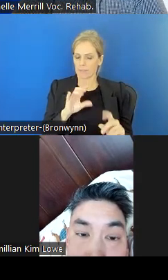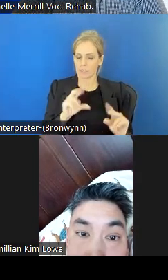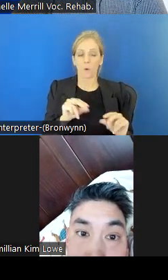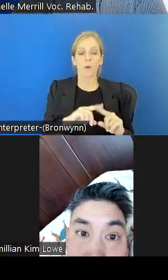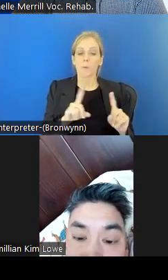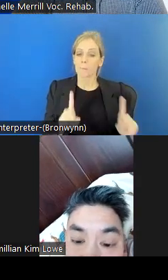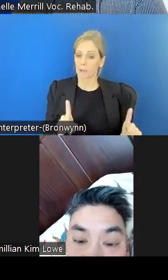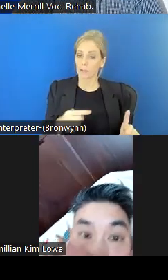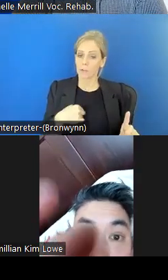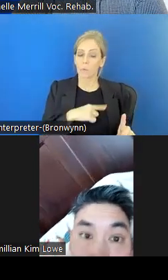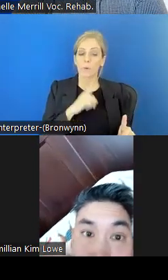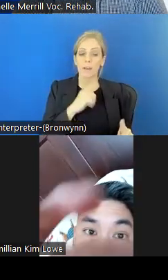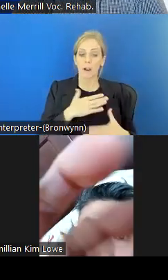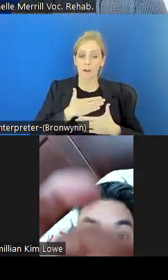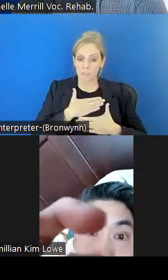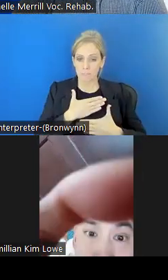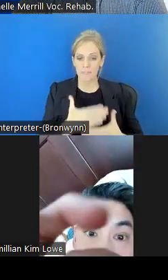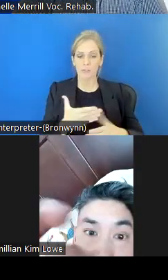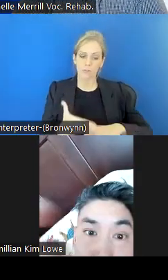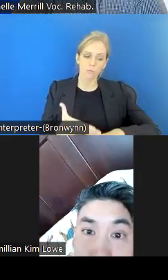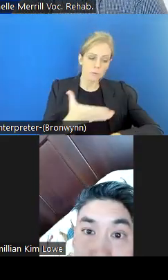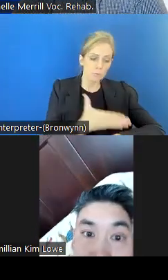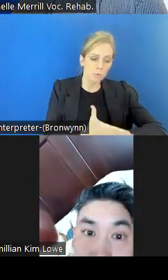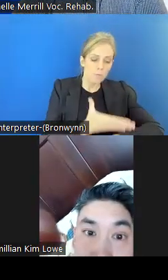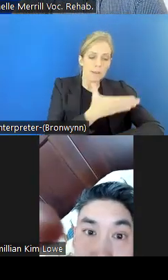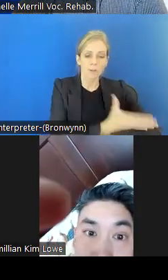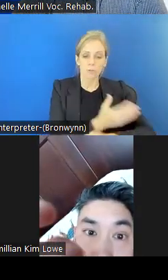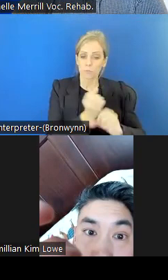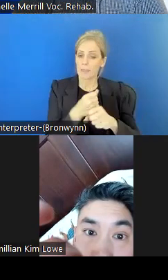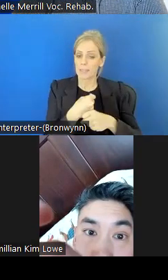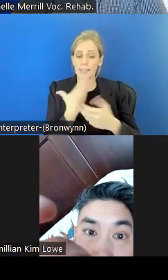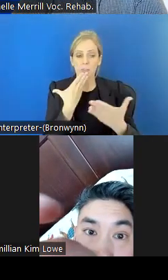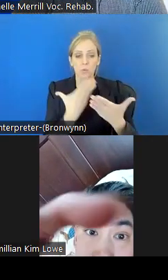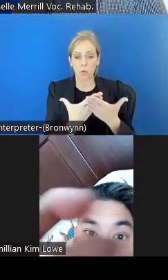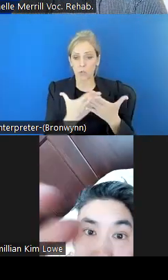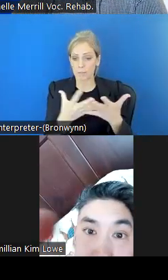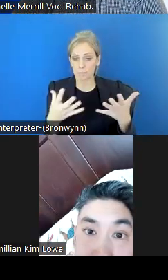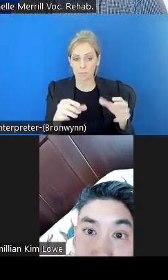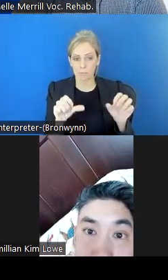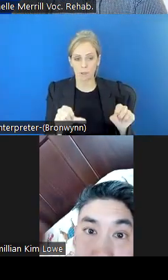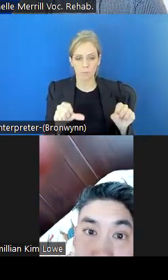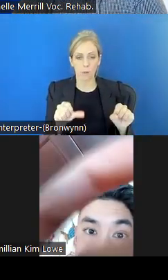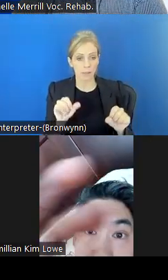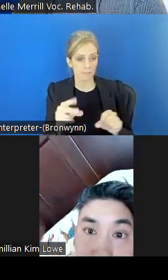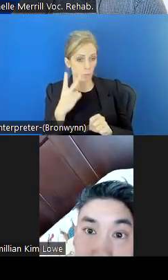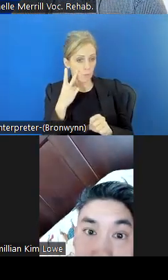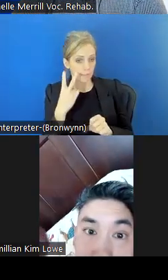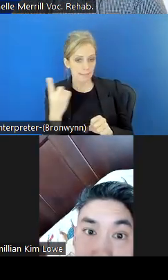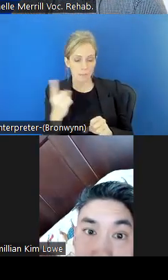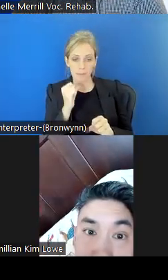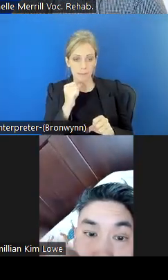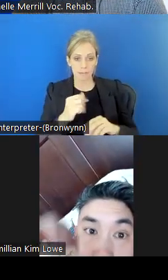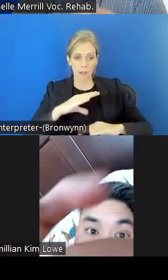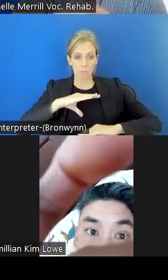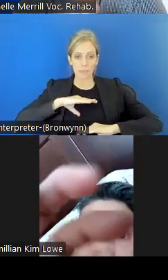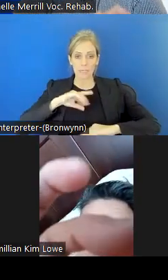good as we can make it. And so if you find something that isn't meeting your needs, I very much care and want to know. So please use that contact